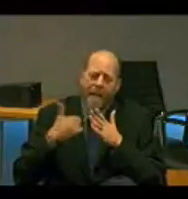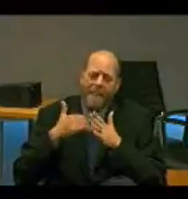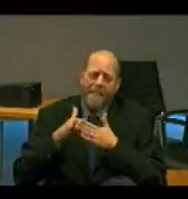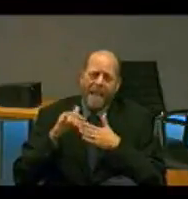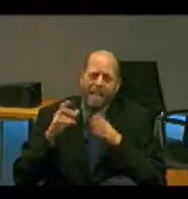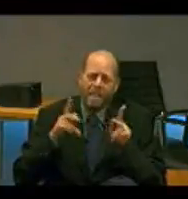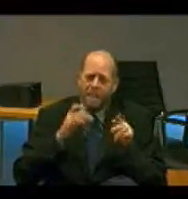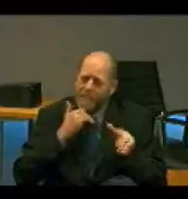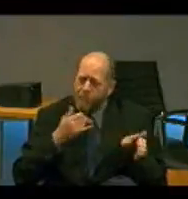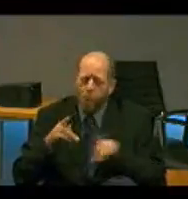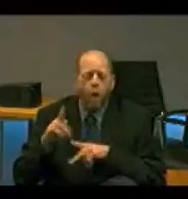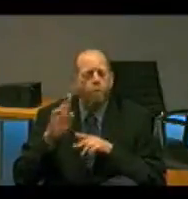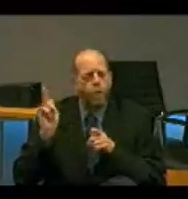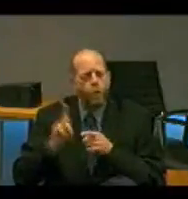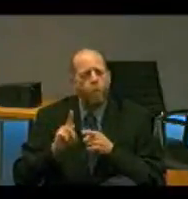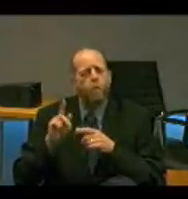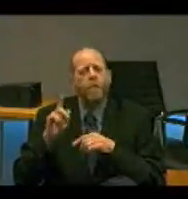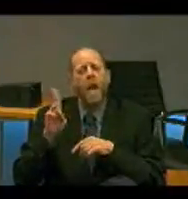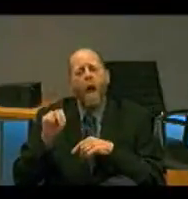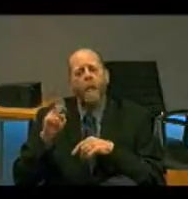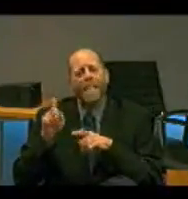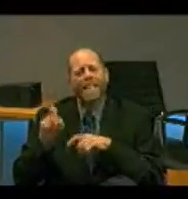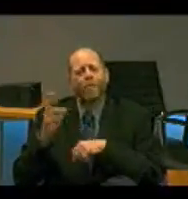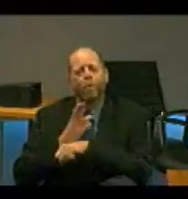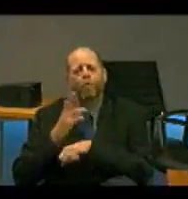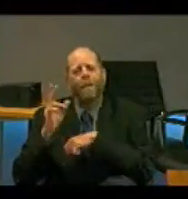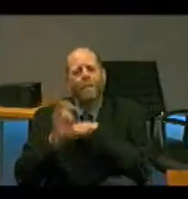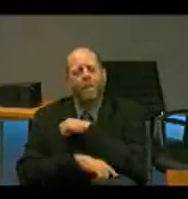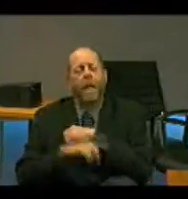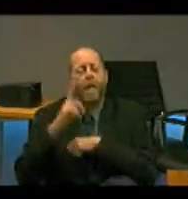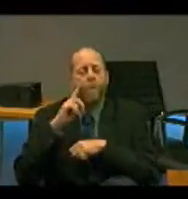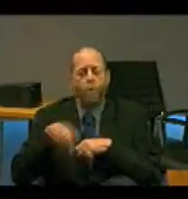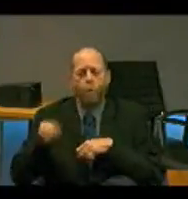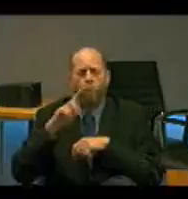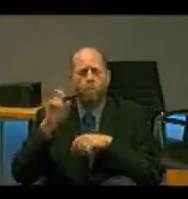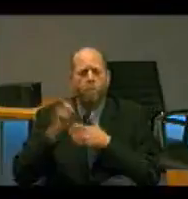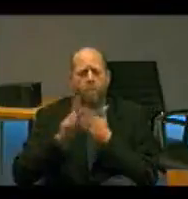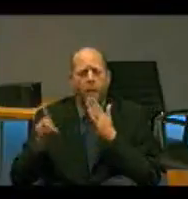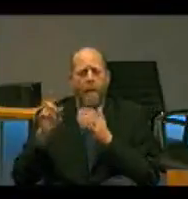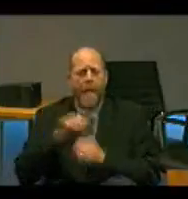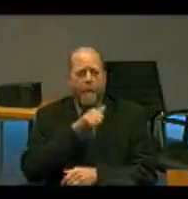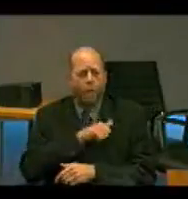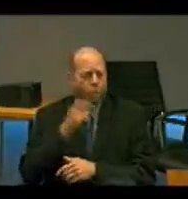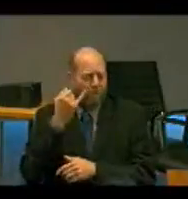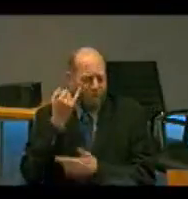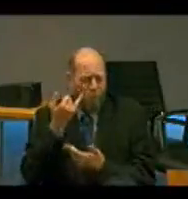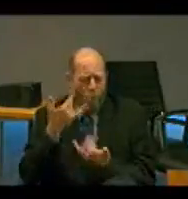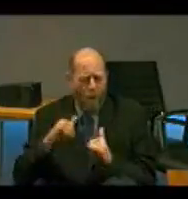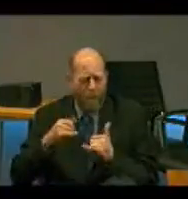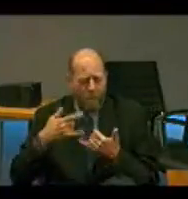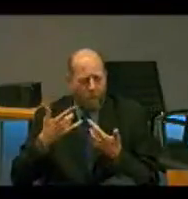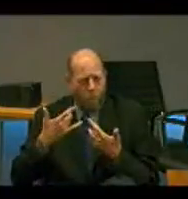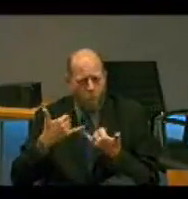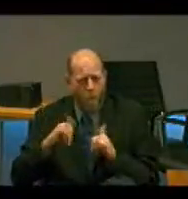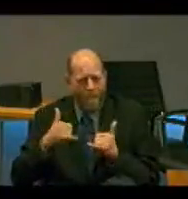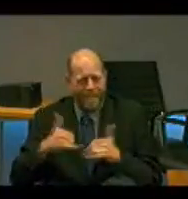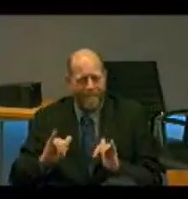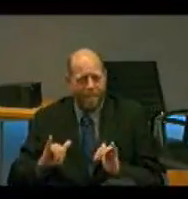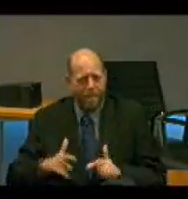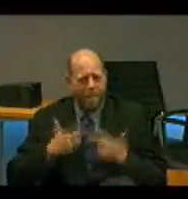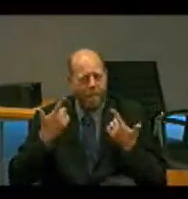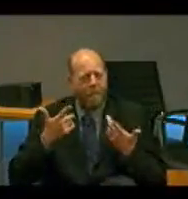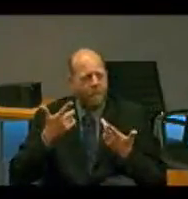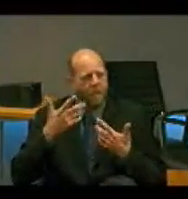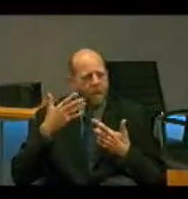the unnecessary use of discipline, and for as long as those discriminatory attitudes exist, reduce the use of exclusionary